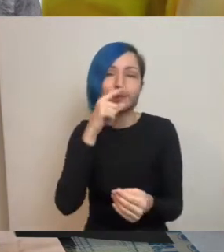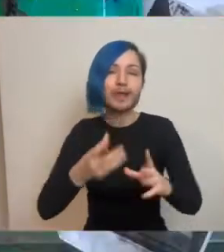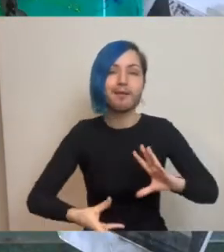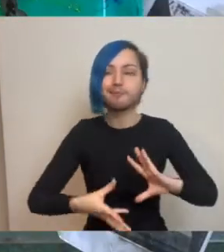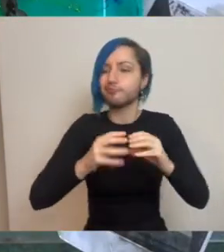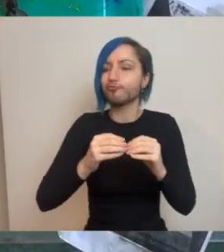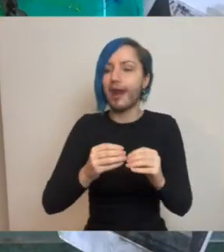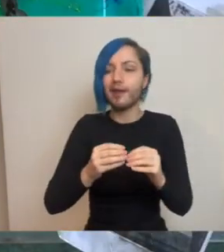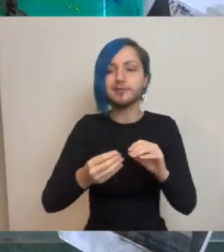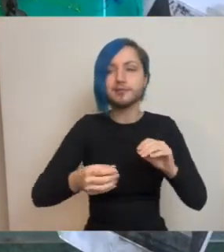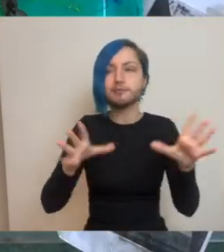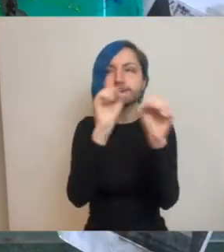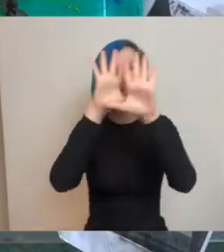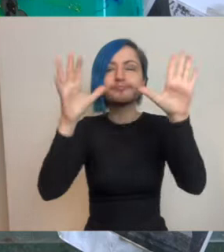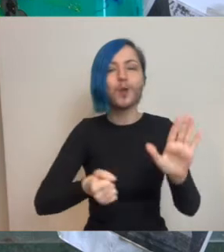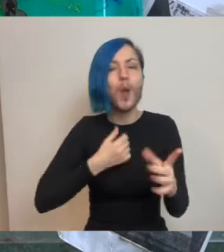end.